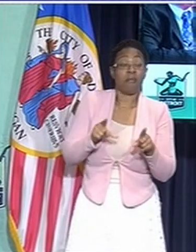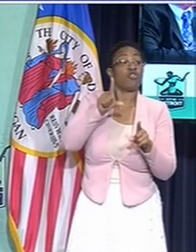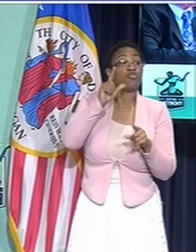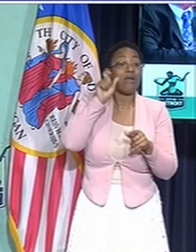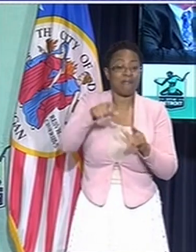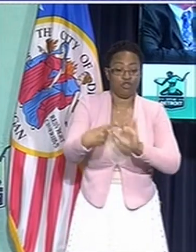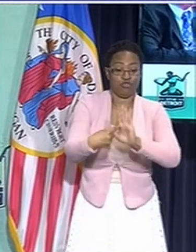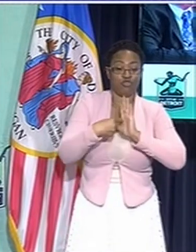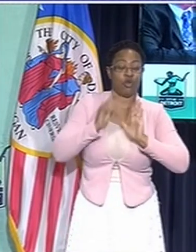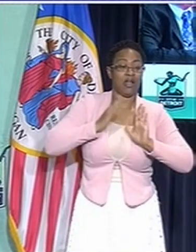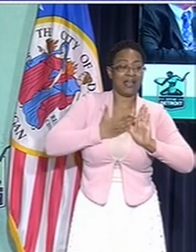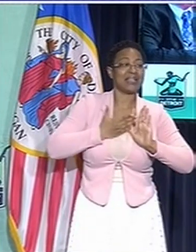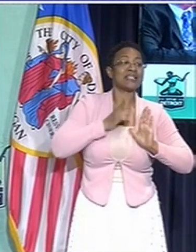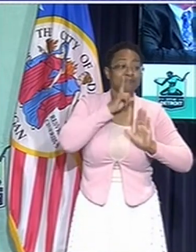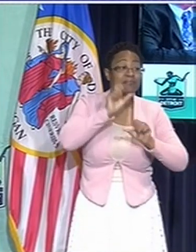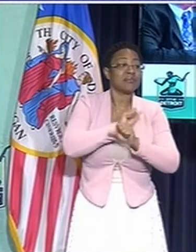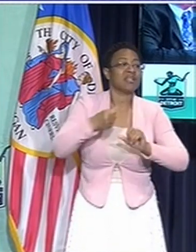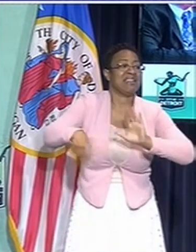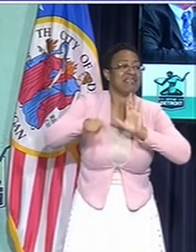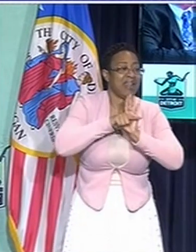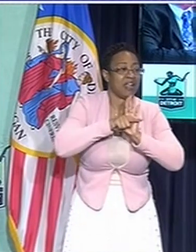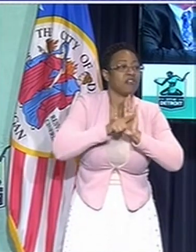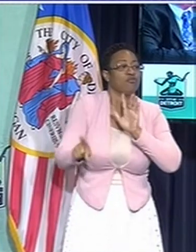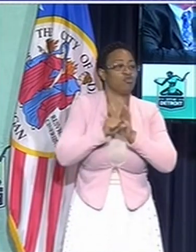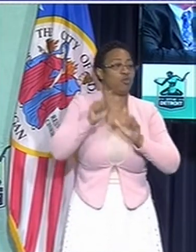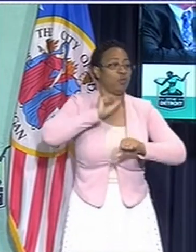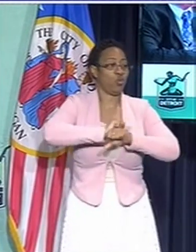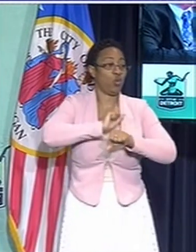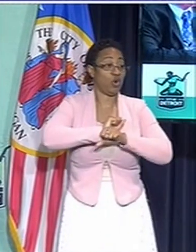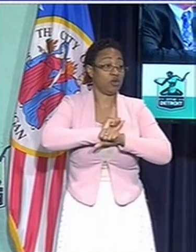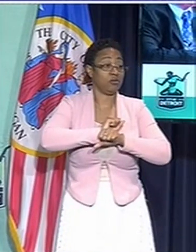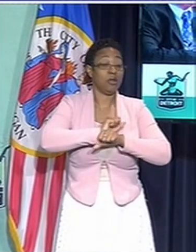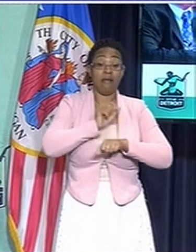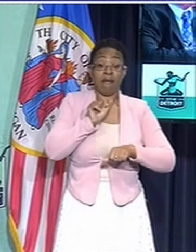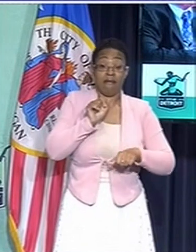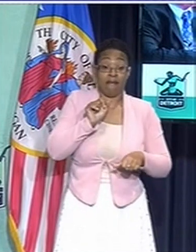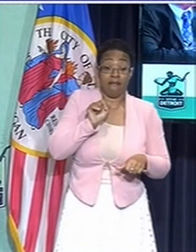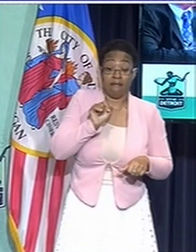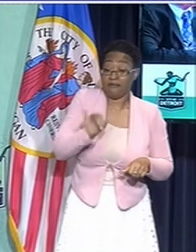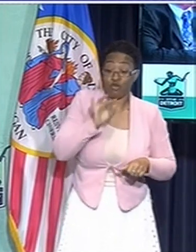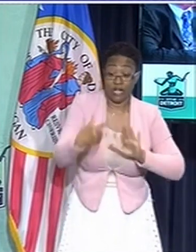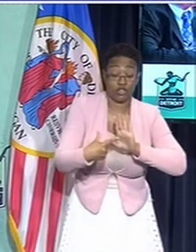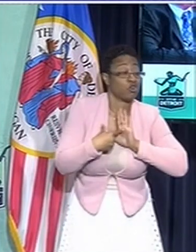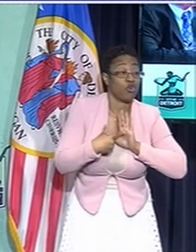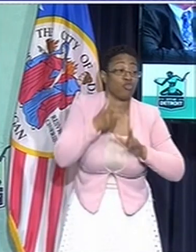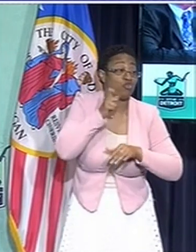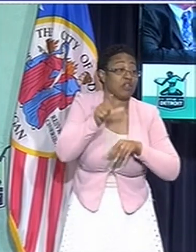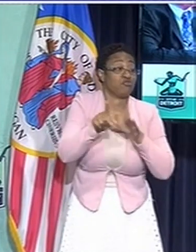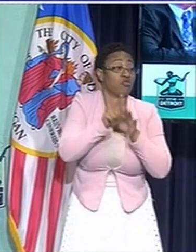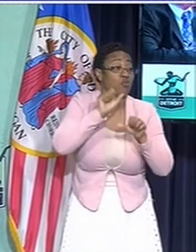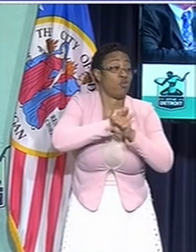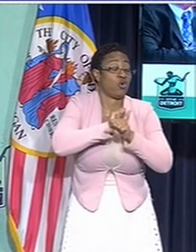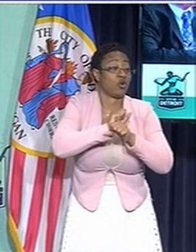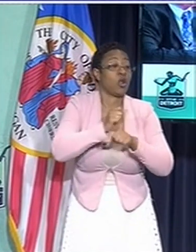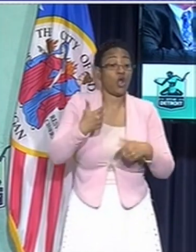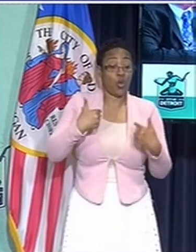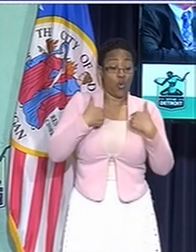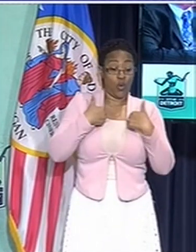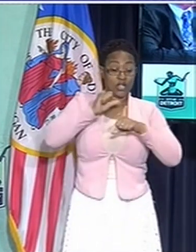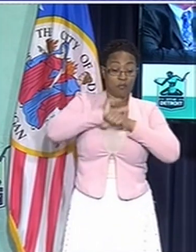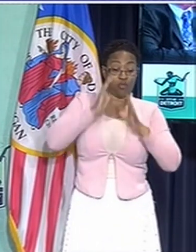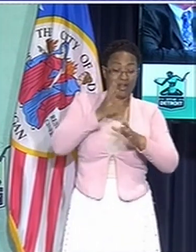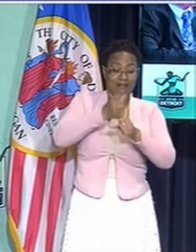show us a negative test result to come to work. And so we will not, as the employer, get the